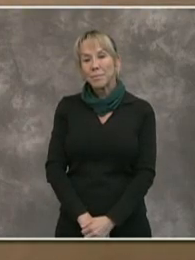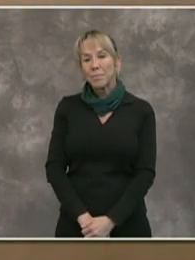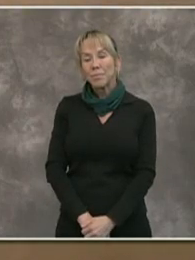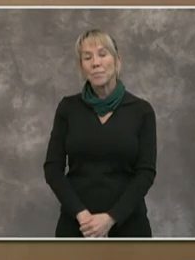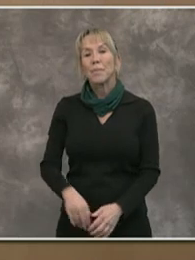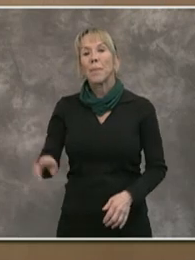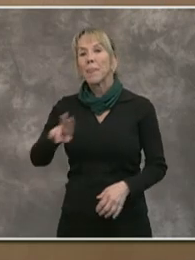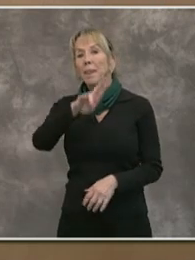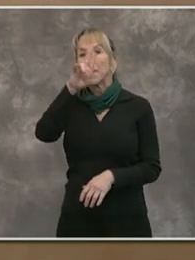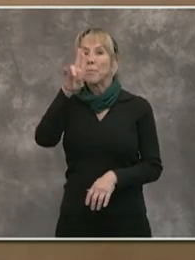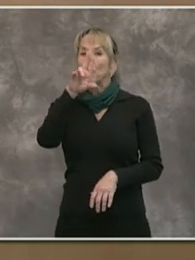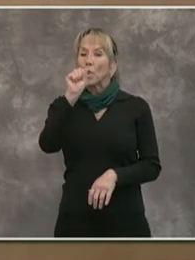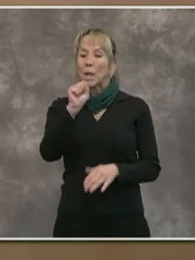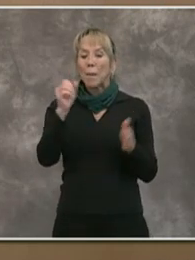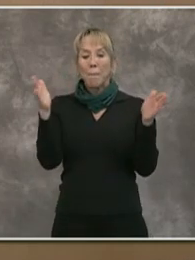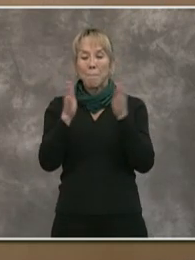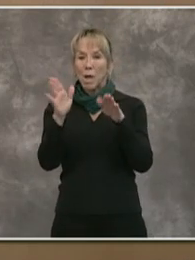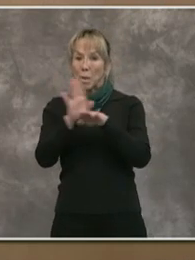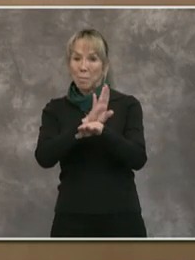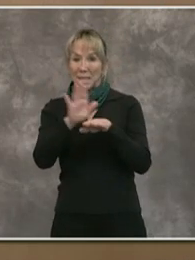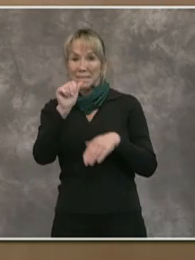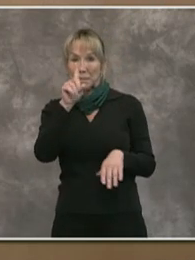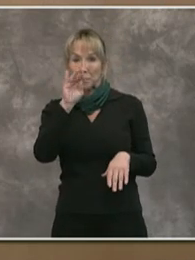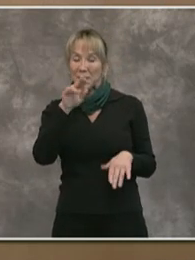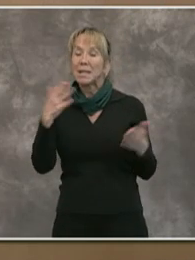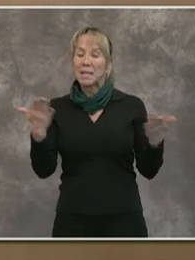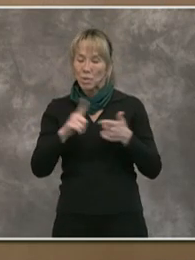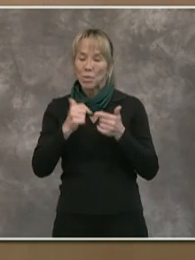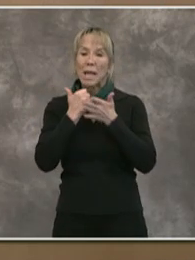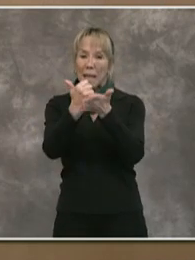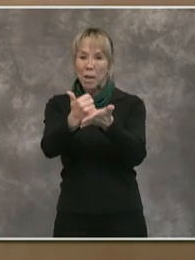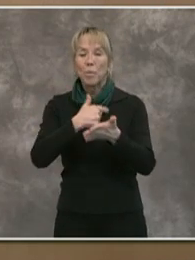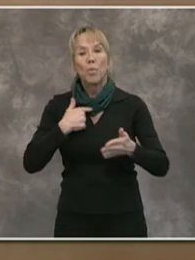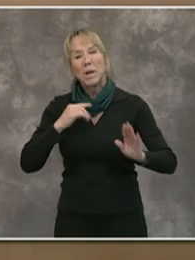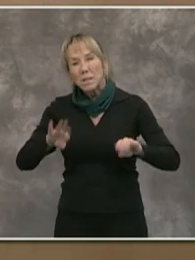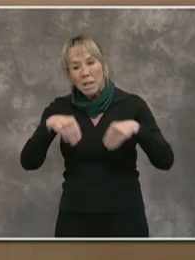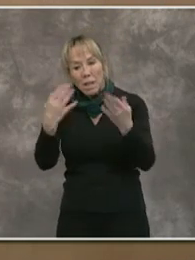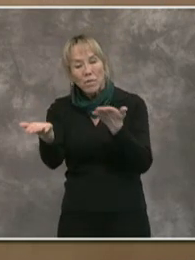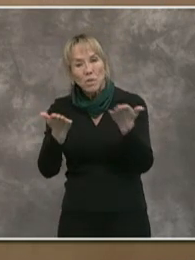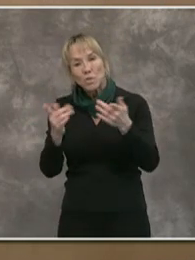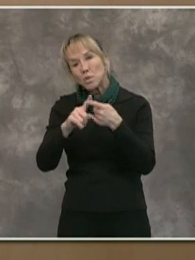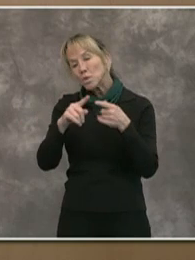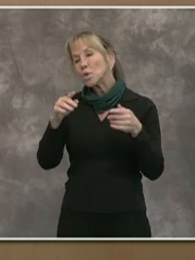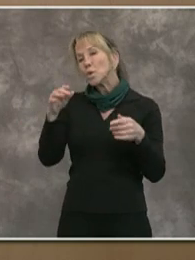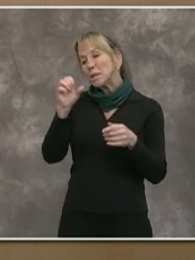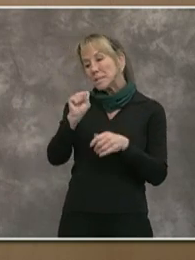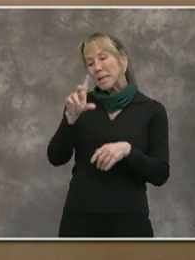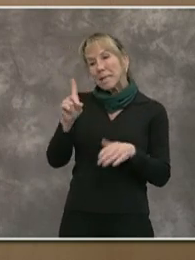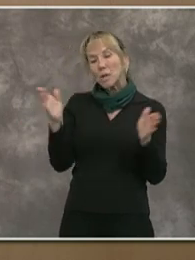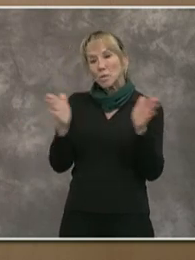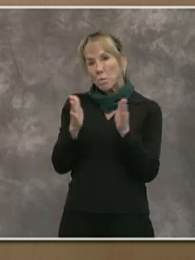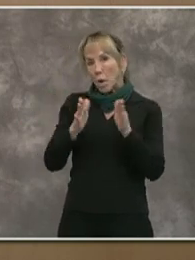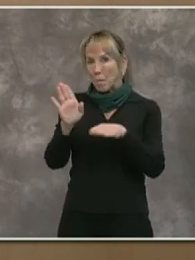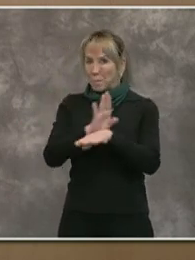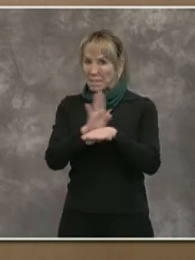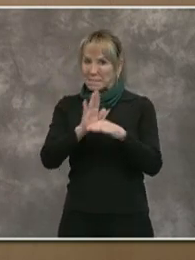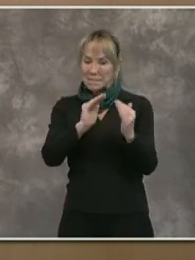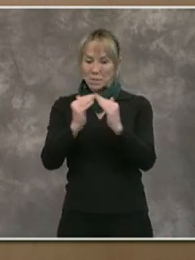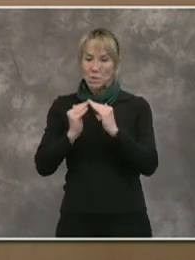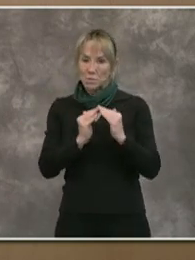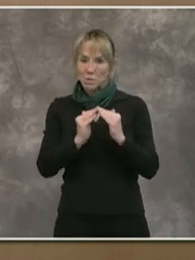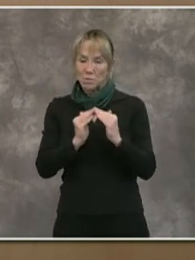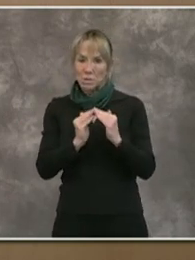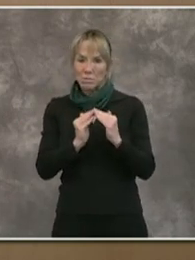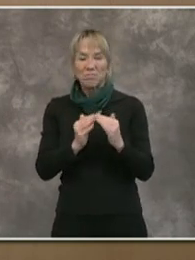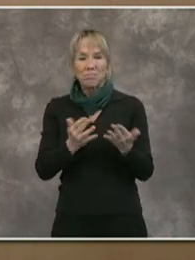The United States Small Business Administration is here to help. We are delivering service to San Diego small business community now.